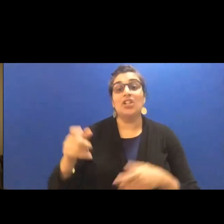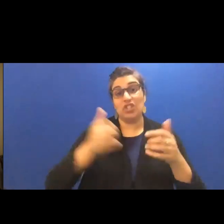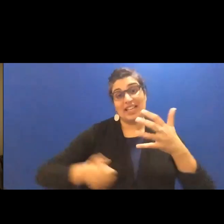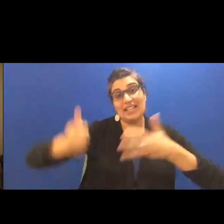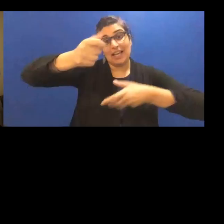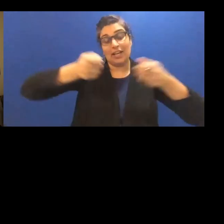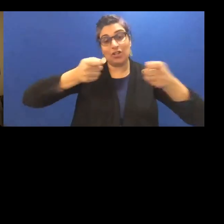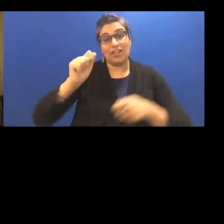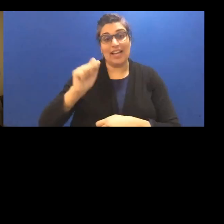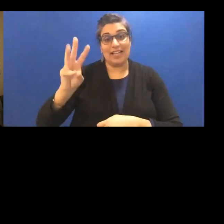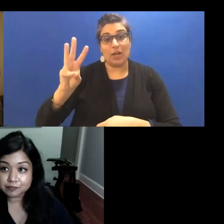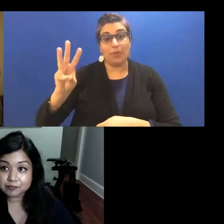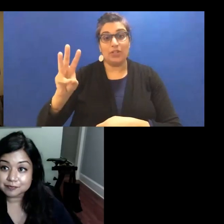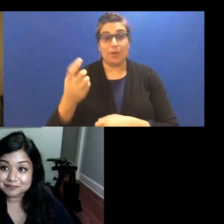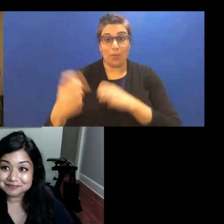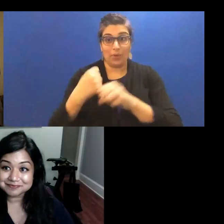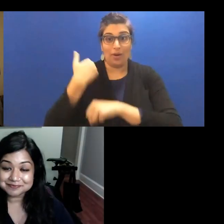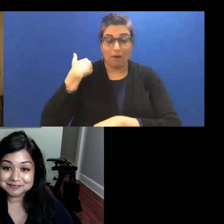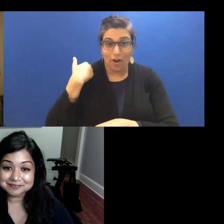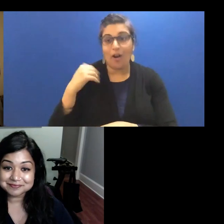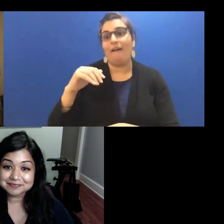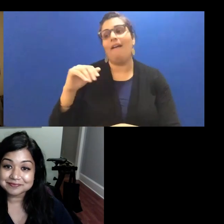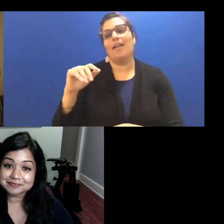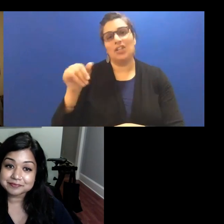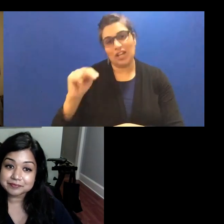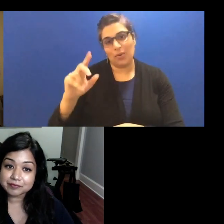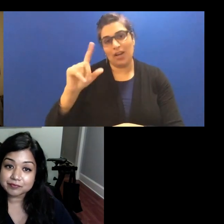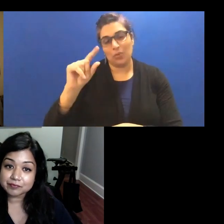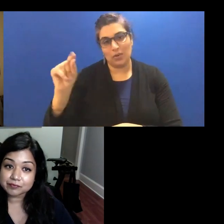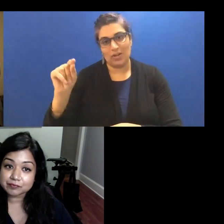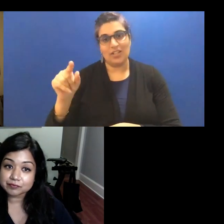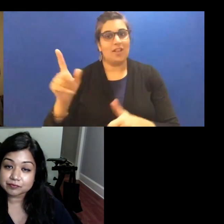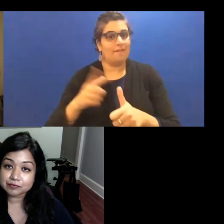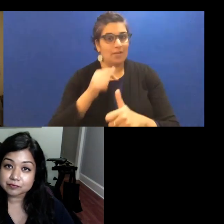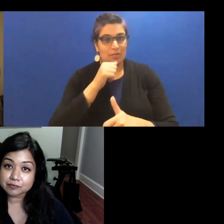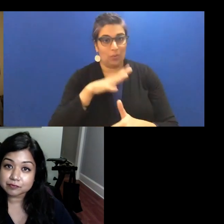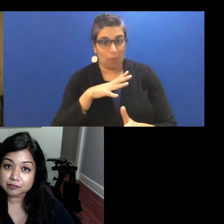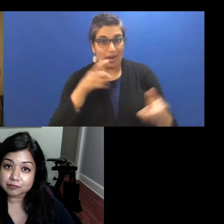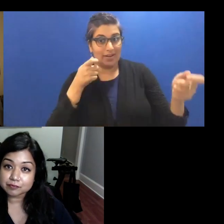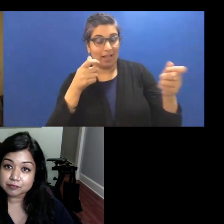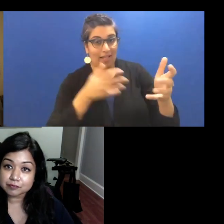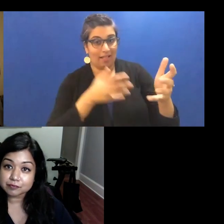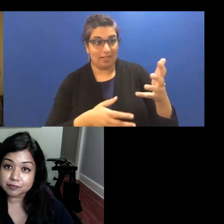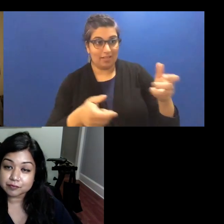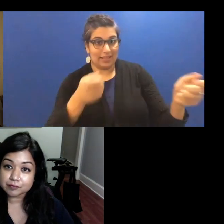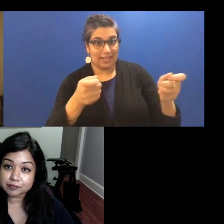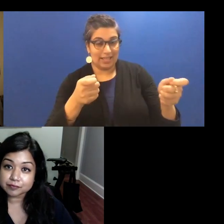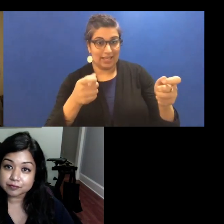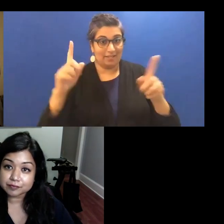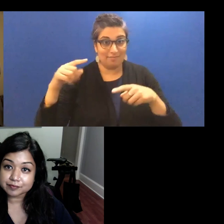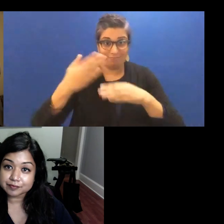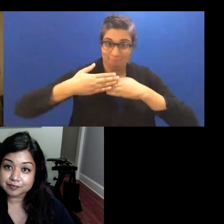in January 2020. She is the first woman to lead the organization since its founding in 1991. With over a